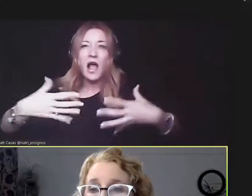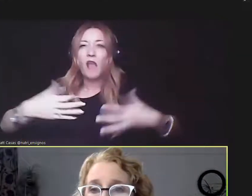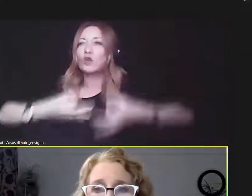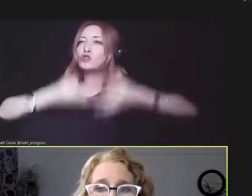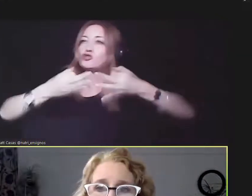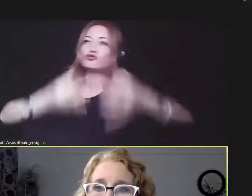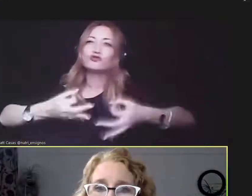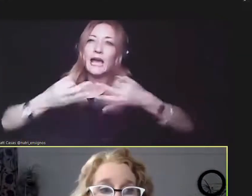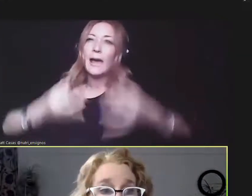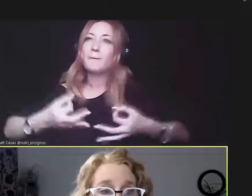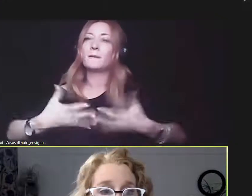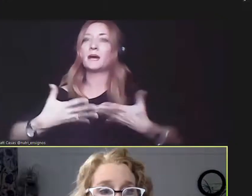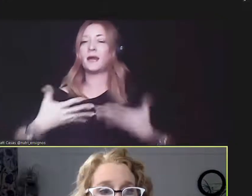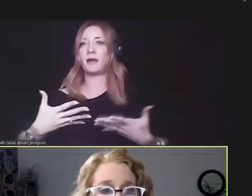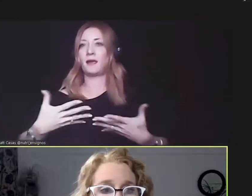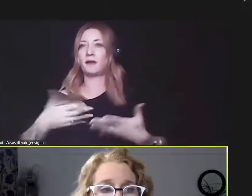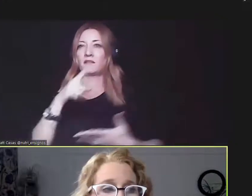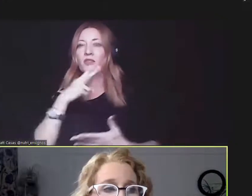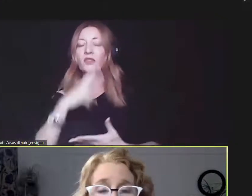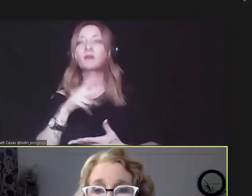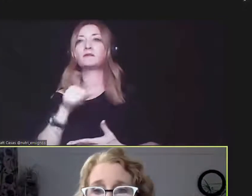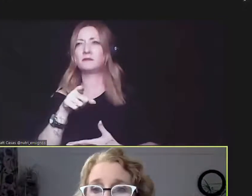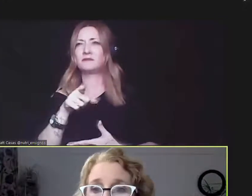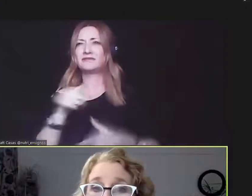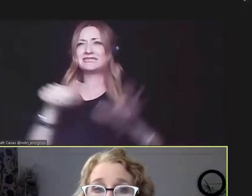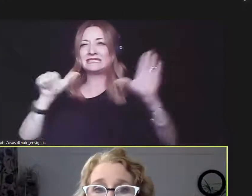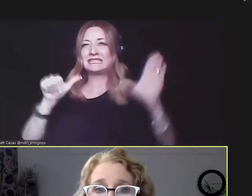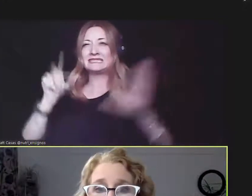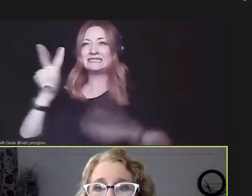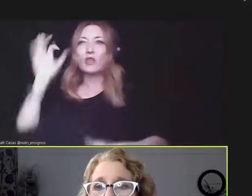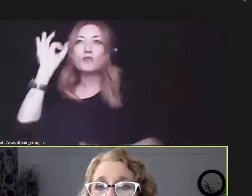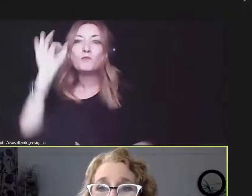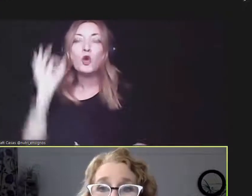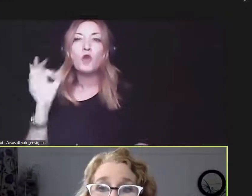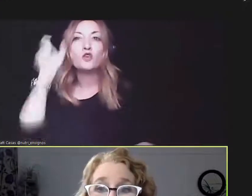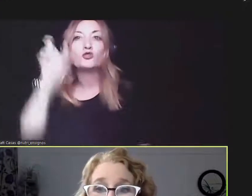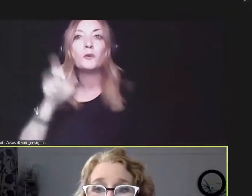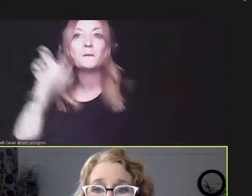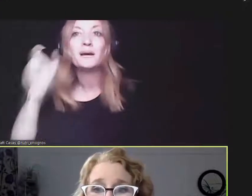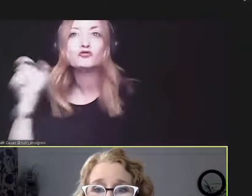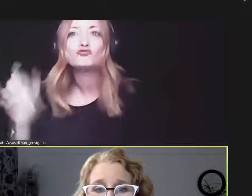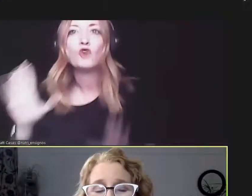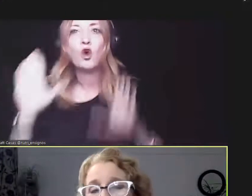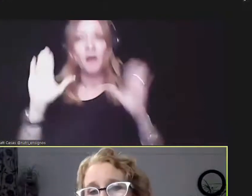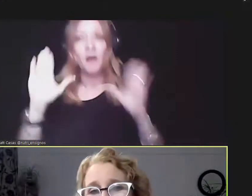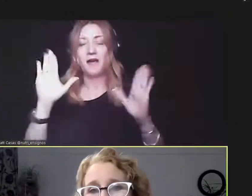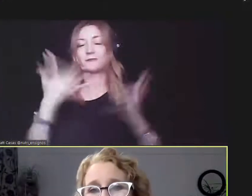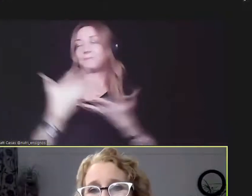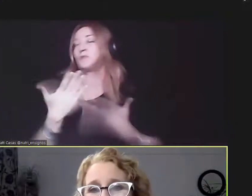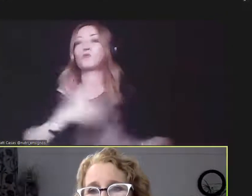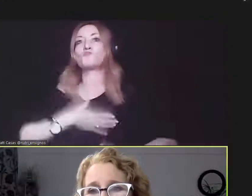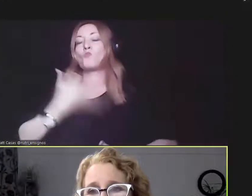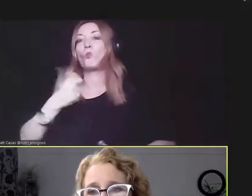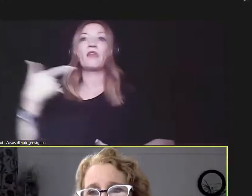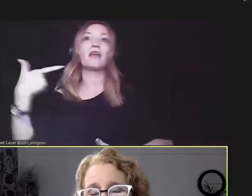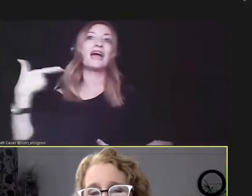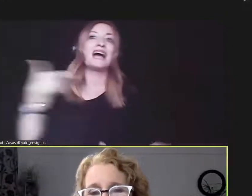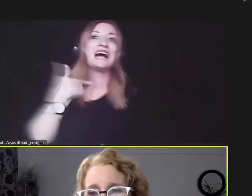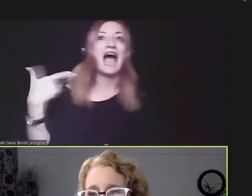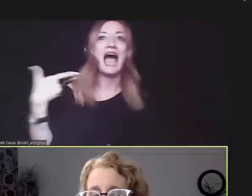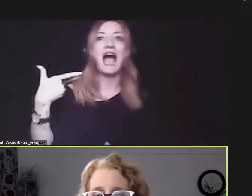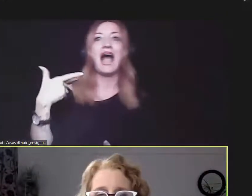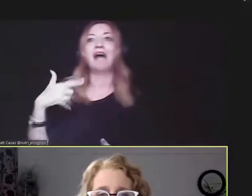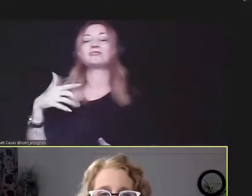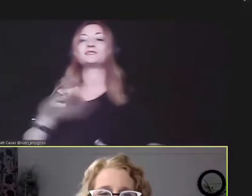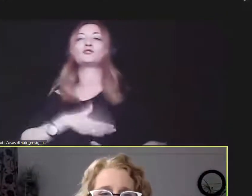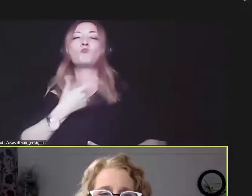be anything from flatulence to constipation to tummy pain. So there's many different